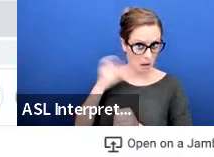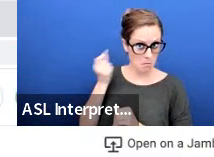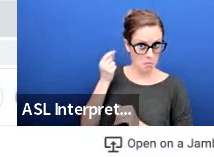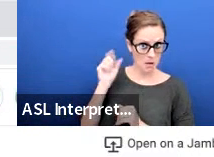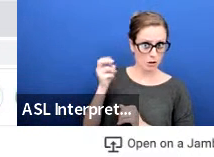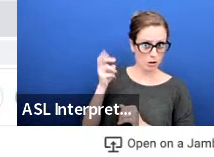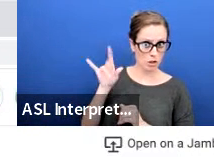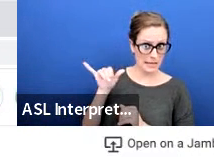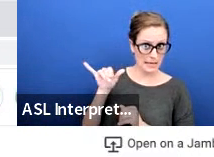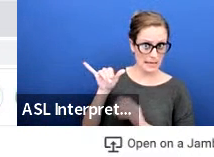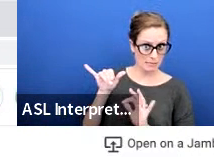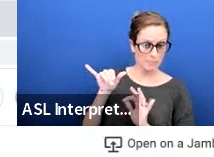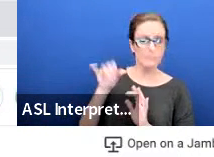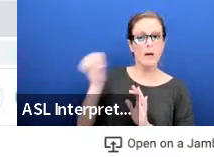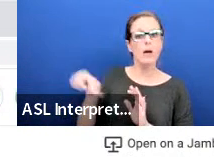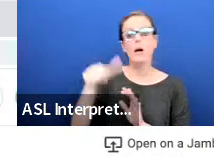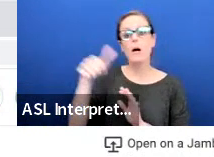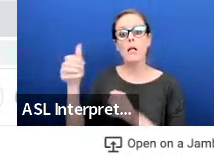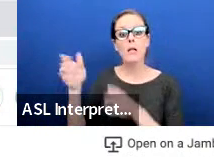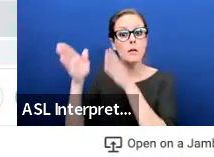about others?